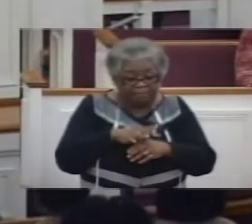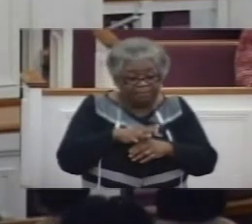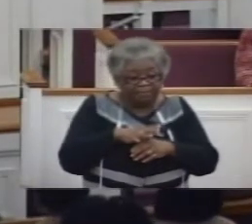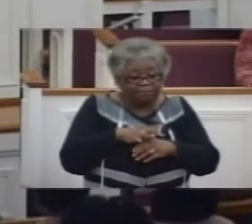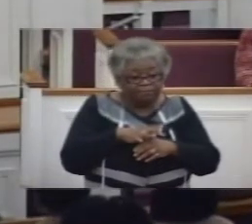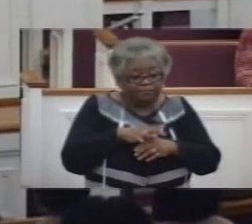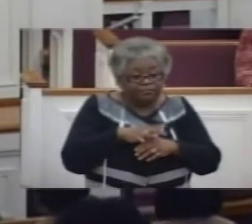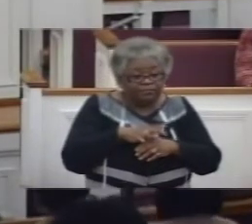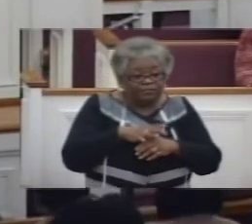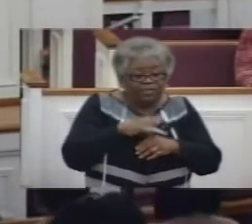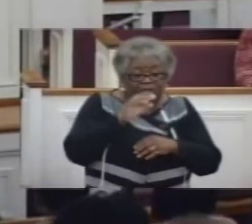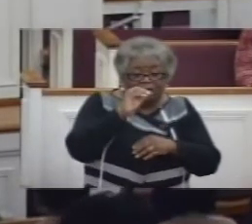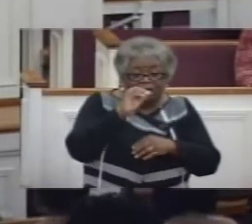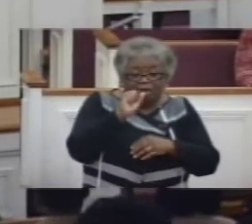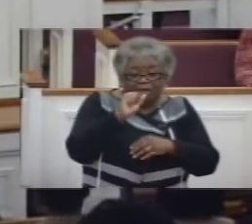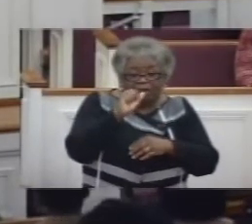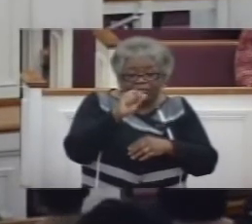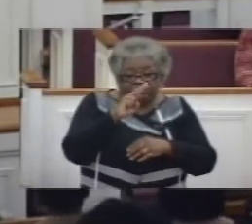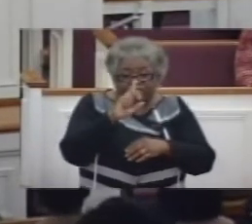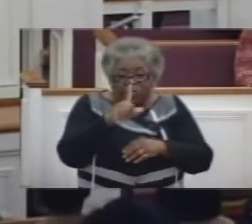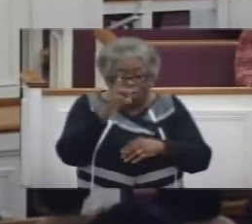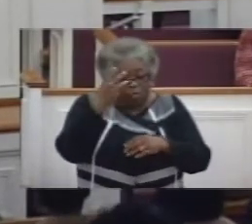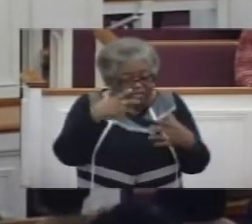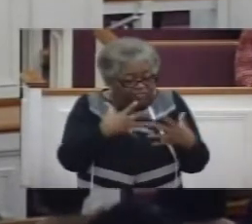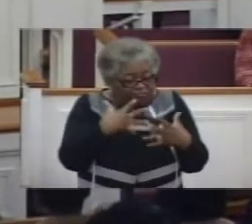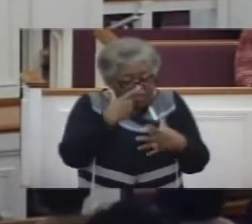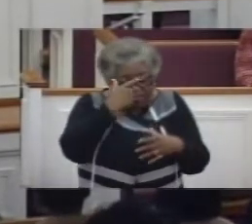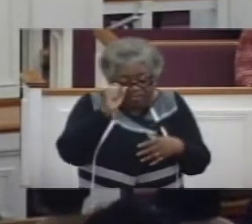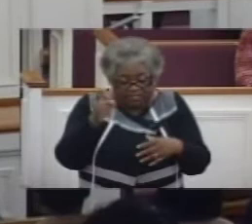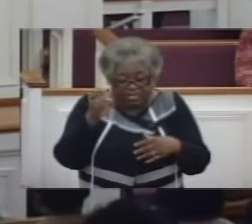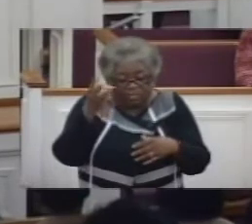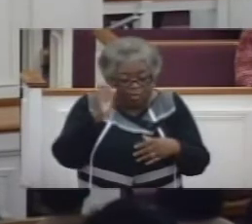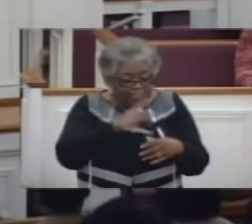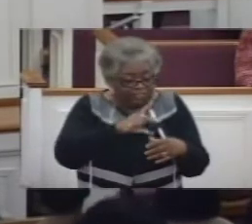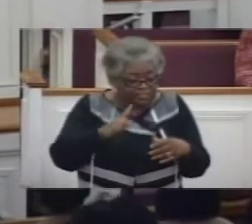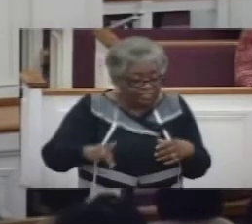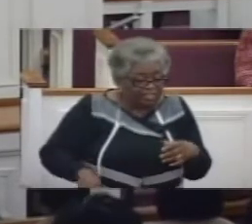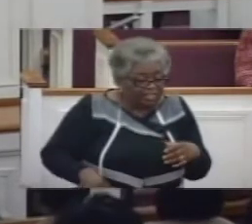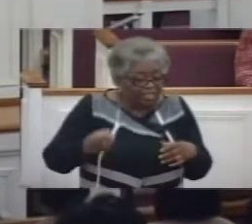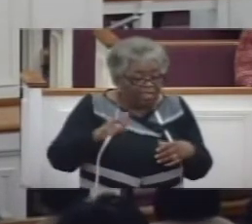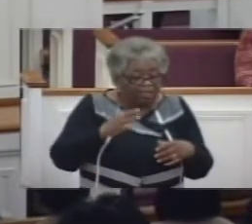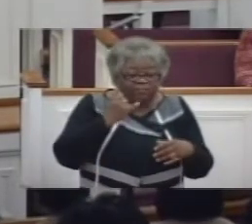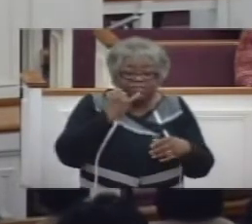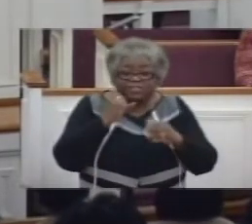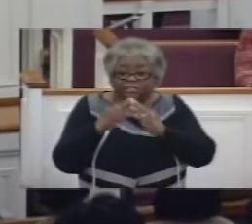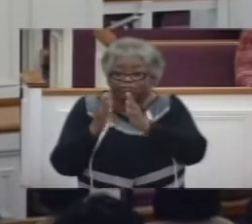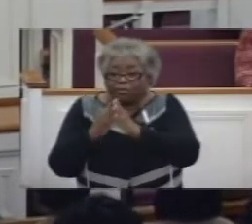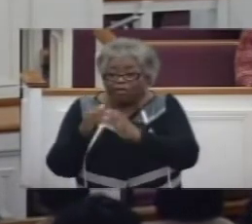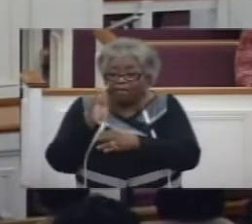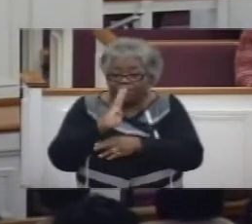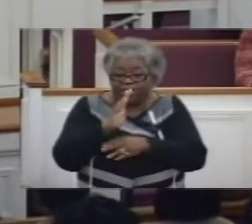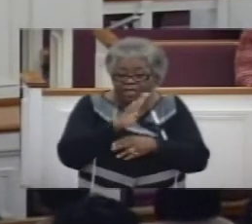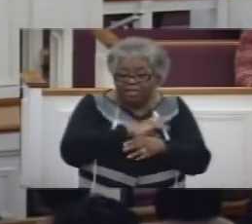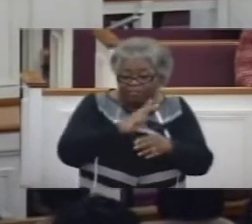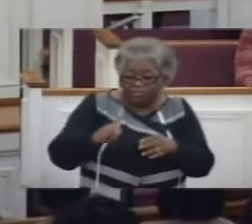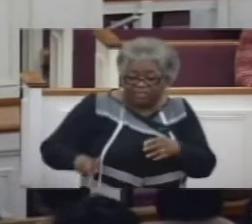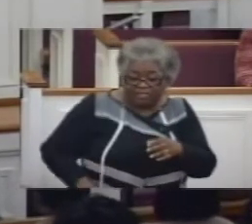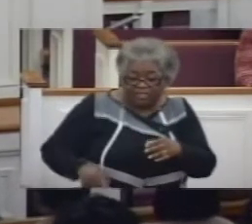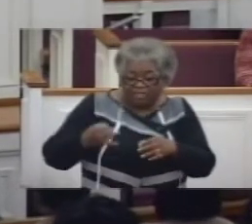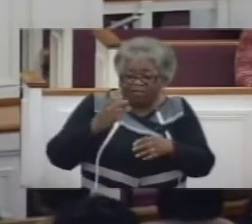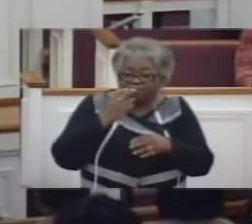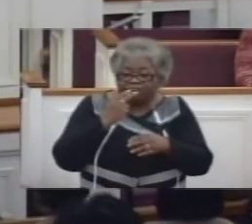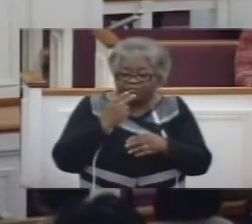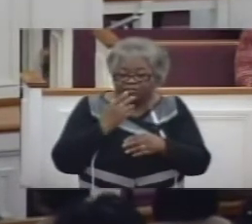a man, Saul was afraid because he was the king of Israel. And being the king of Israel,